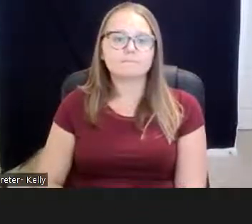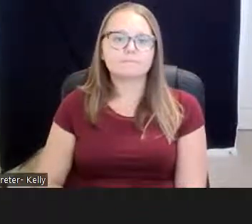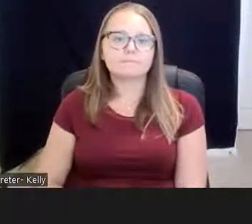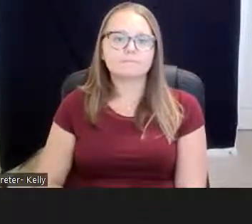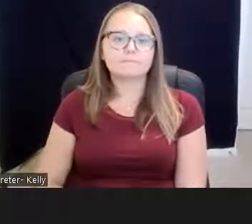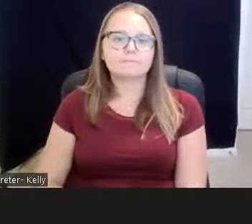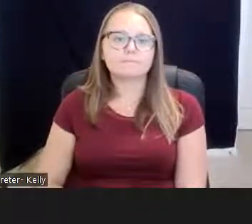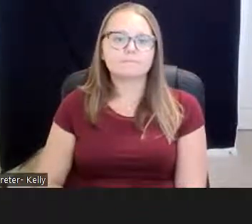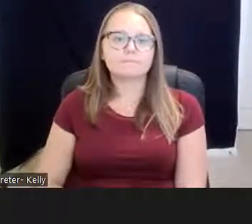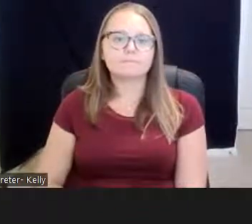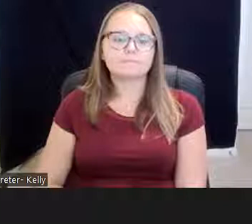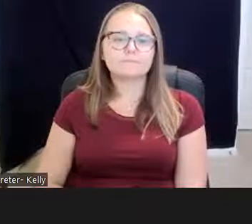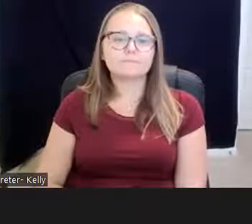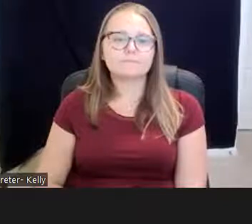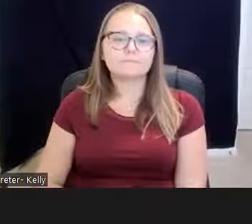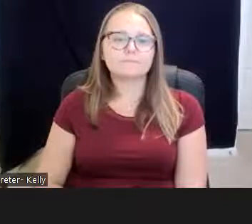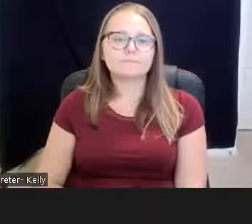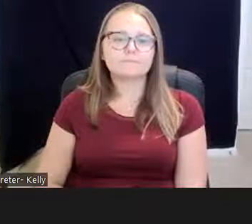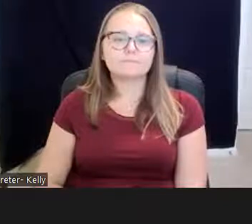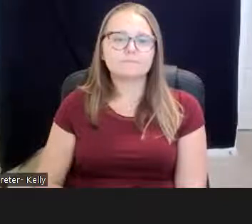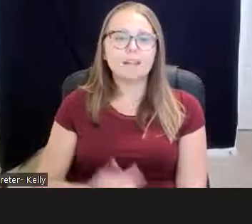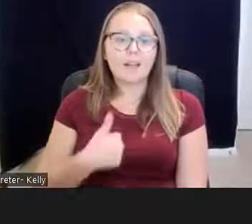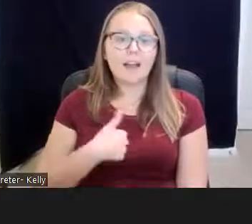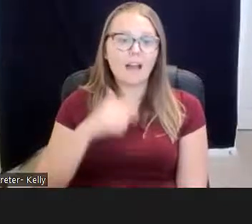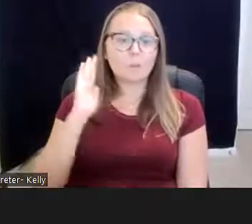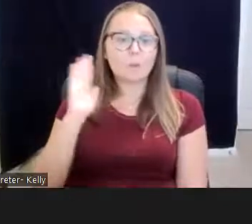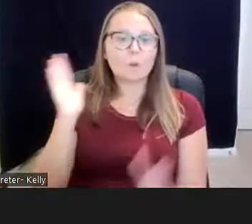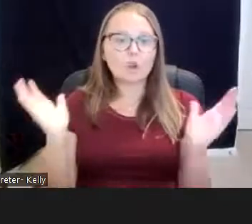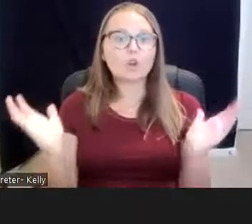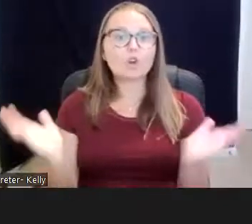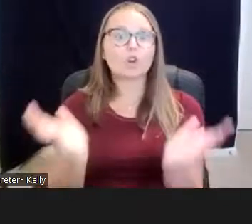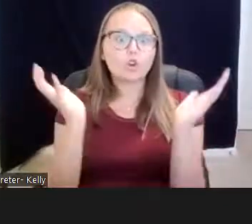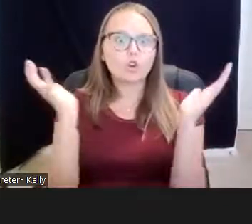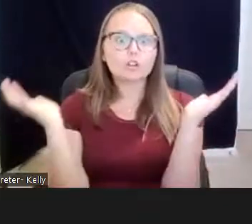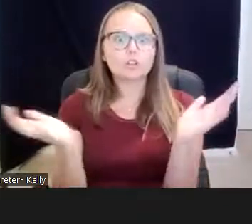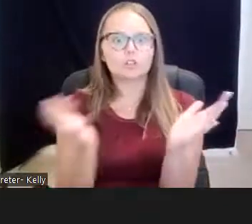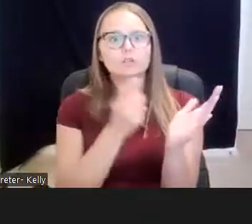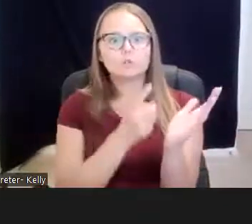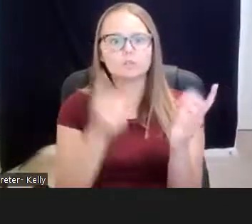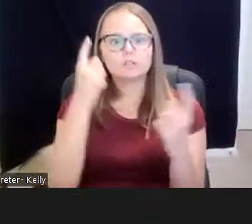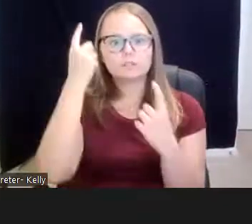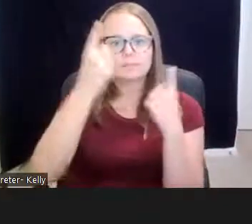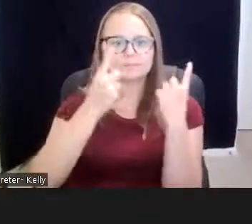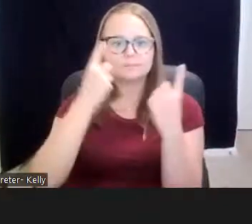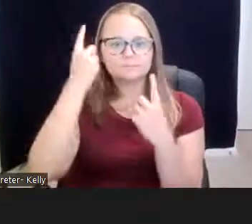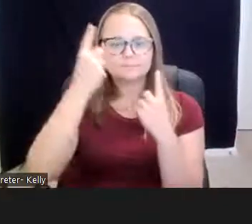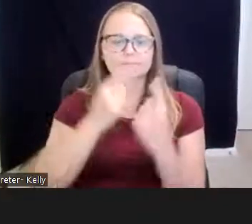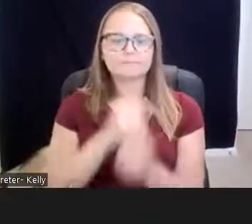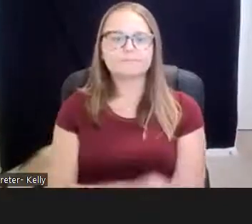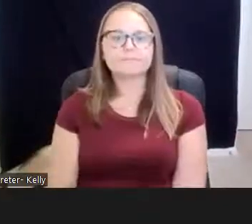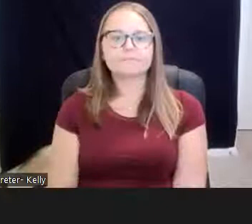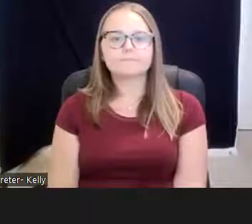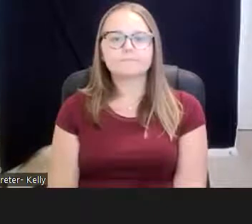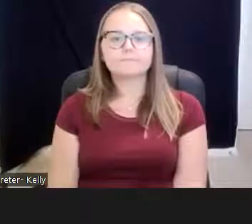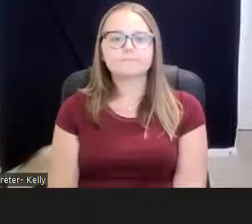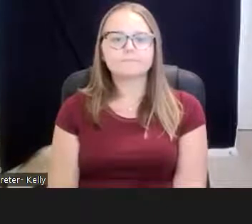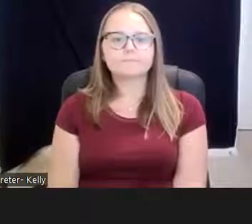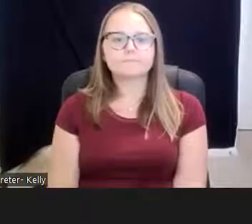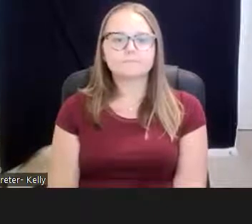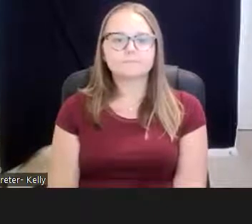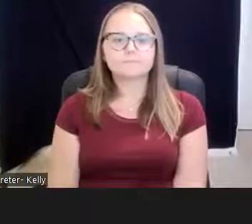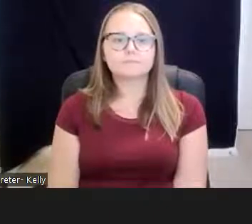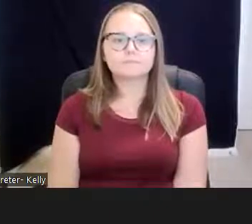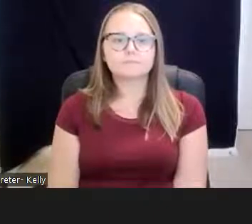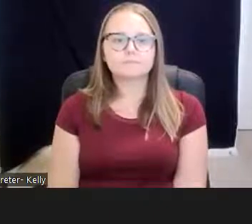encourage people to consider that. And in fact, one of the slides that I ended